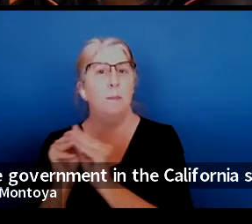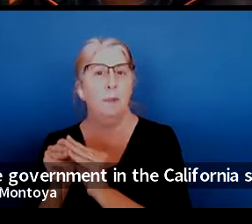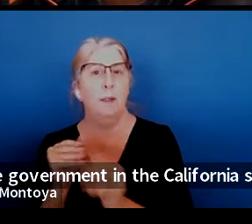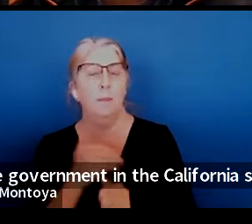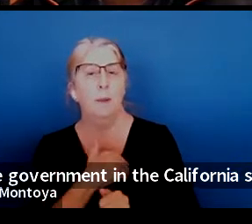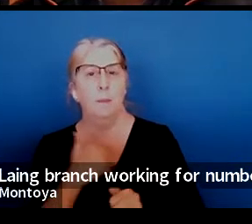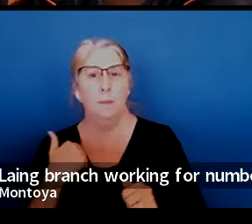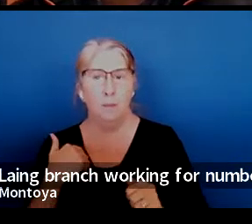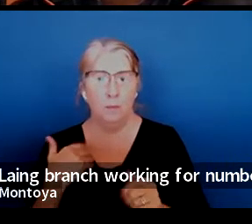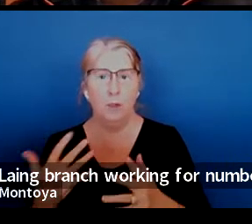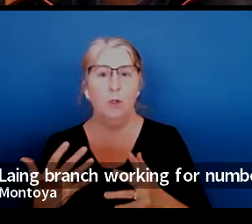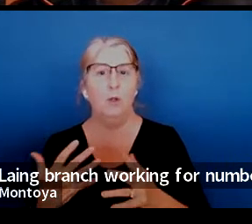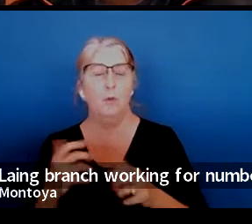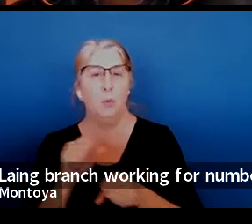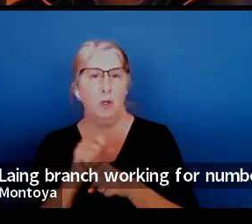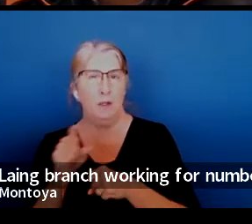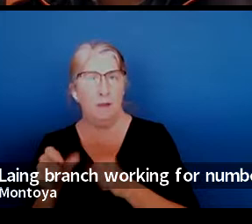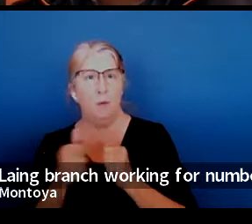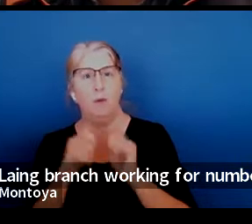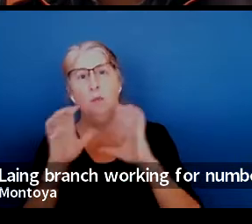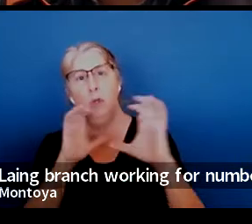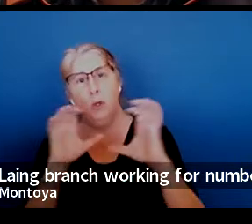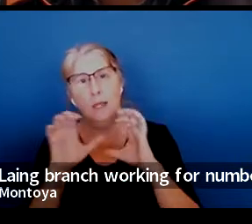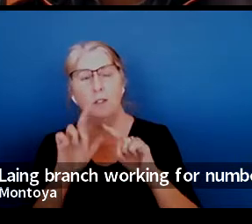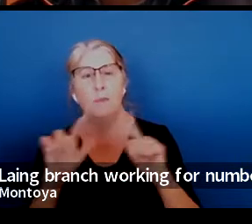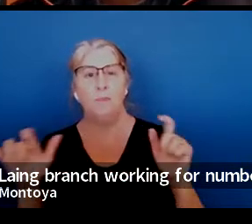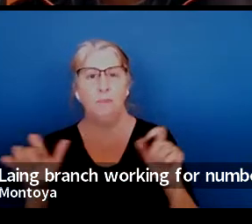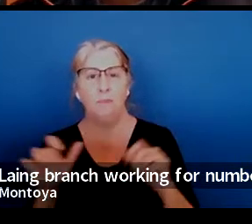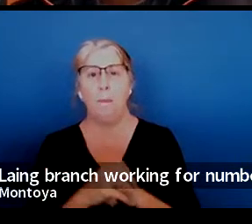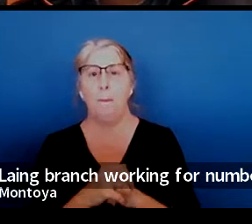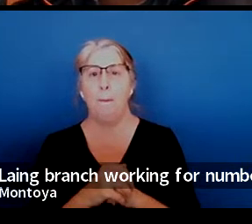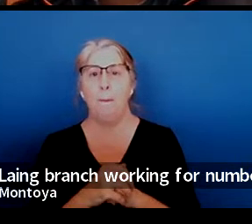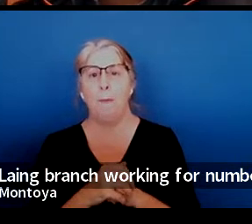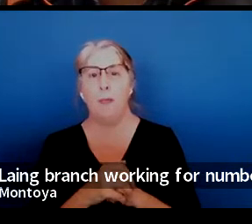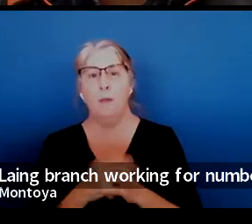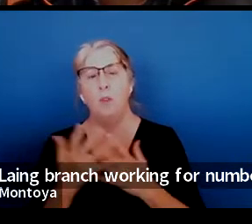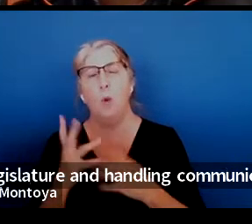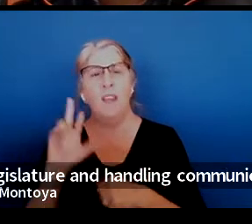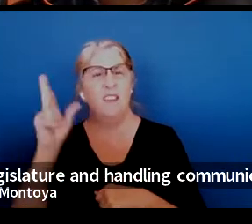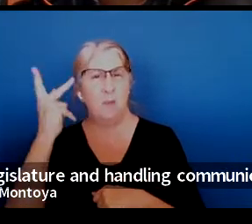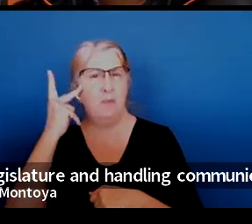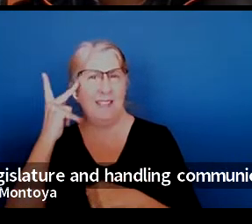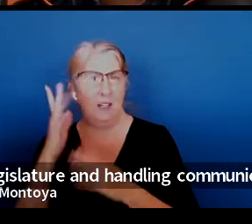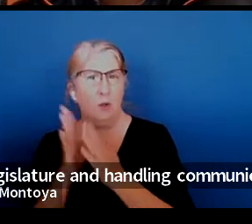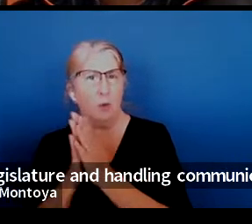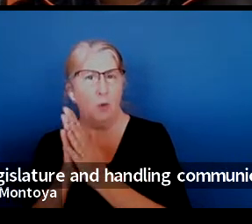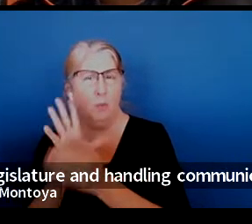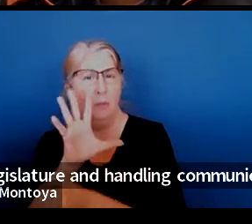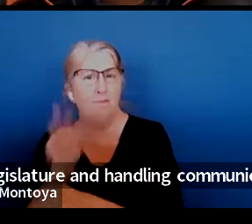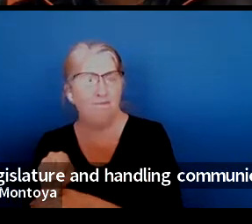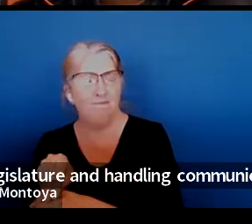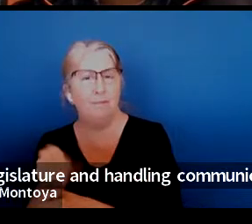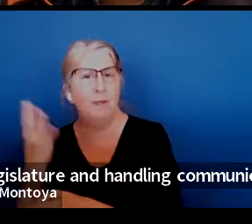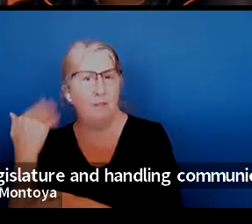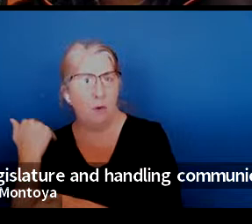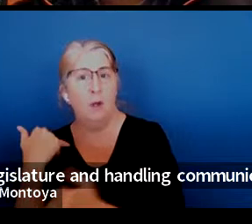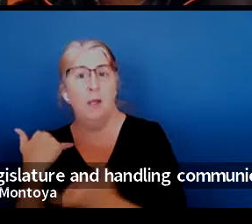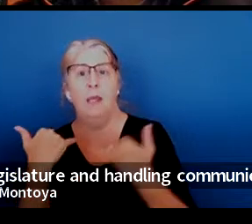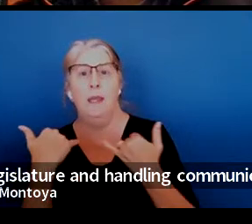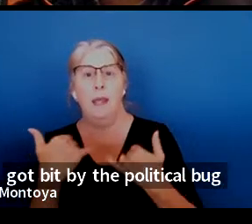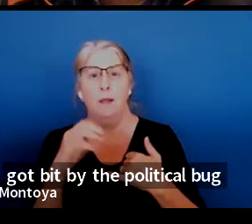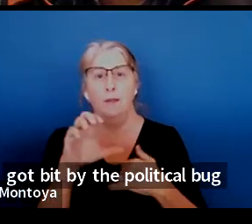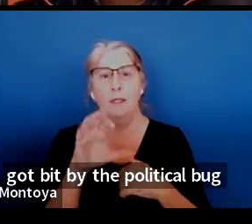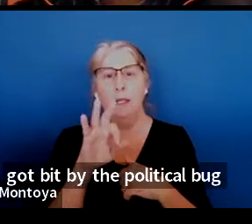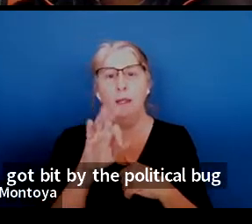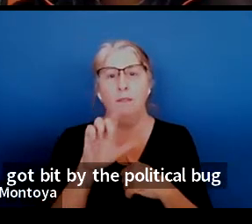also communications. So got bit by the political bug a long time ago, but now at CFILC, I get to take those skills